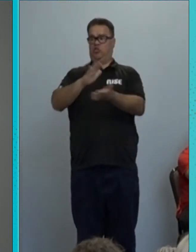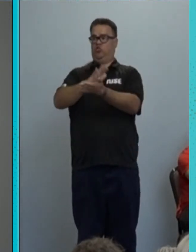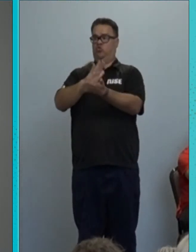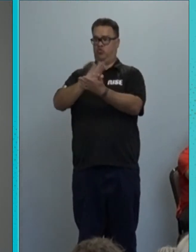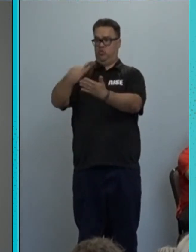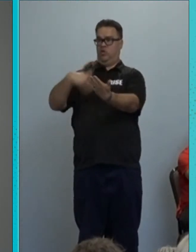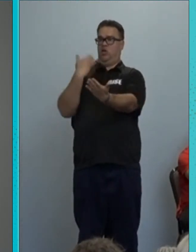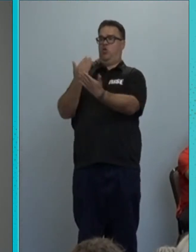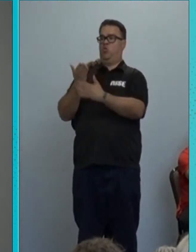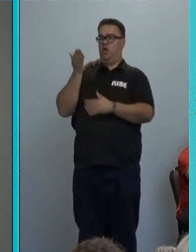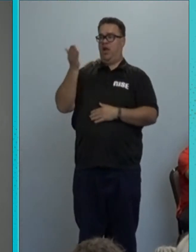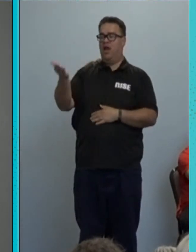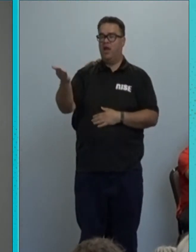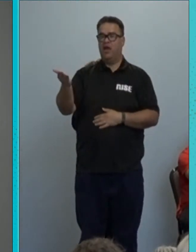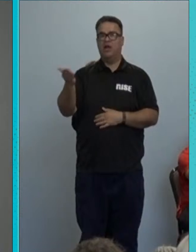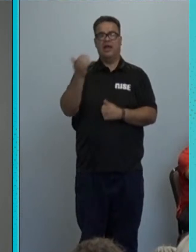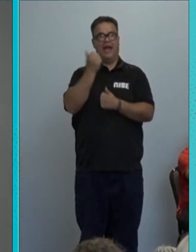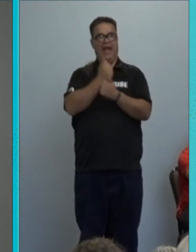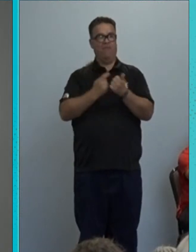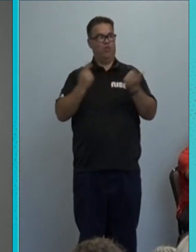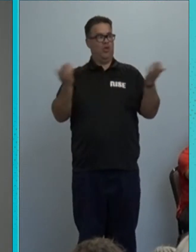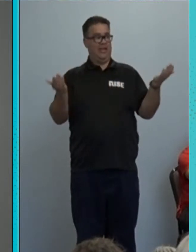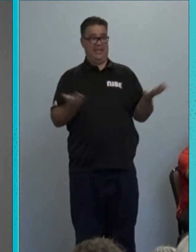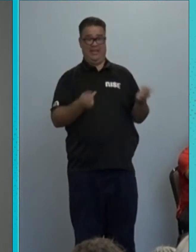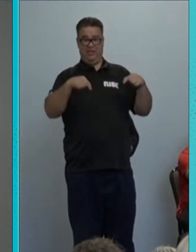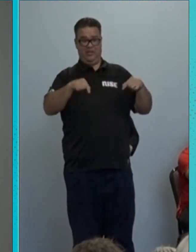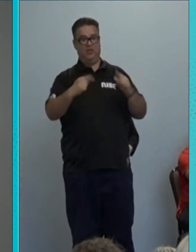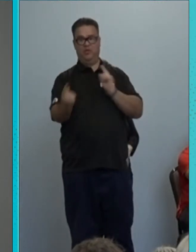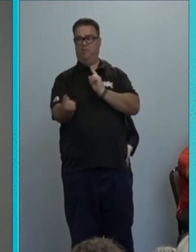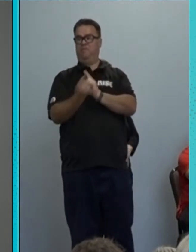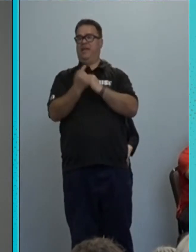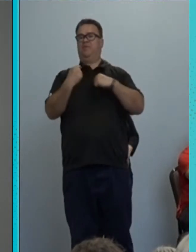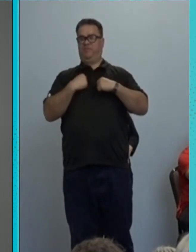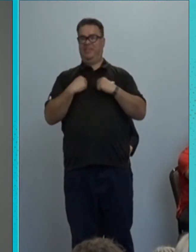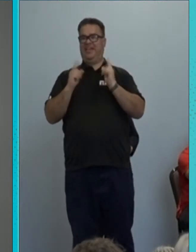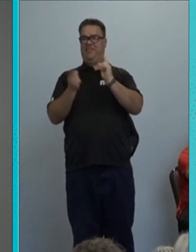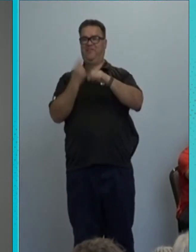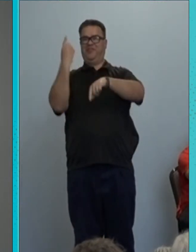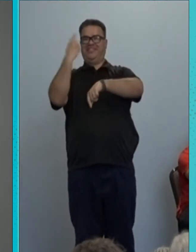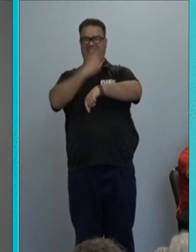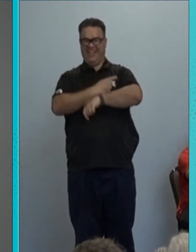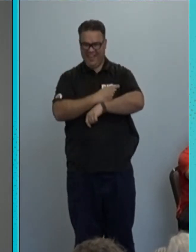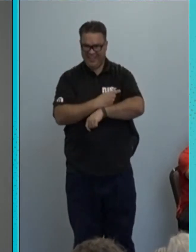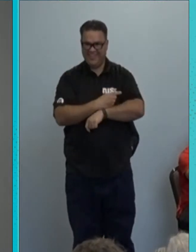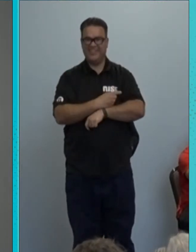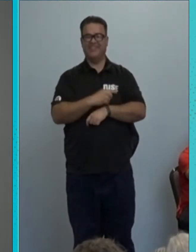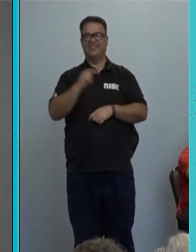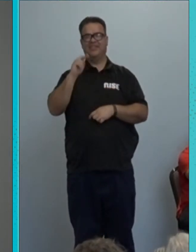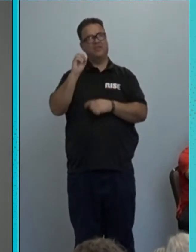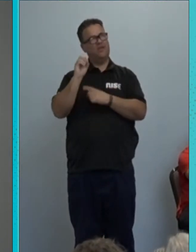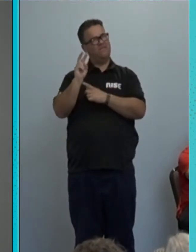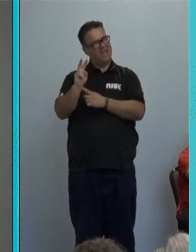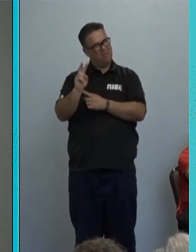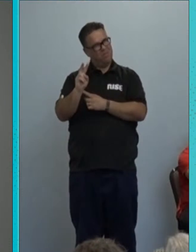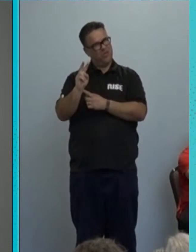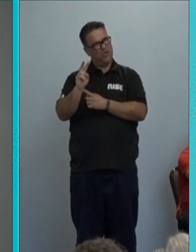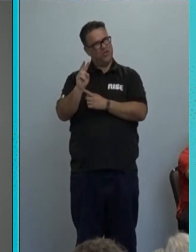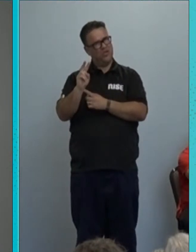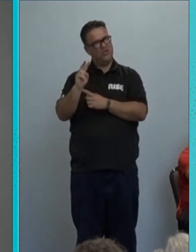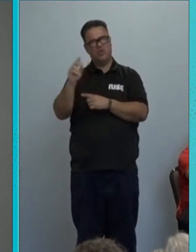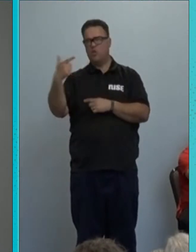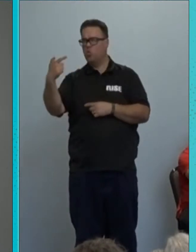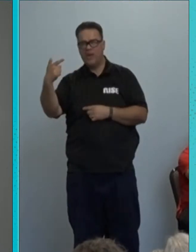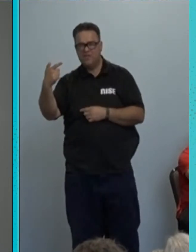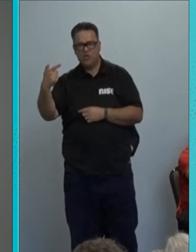school, and everyone here who met me on that day, I think it was November